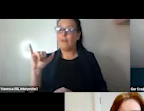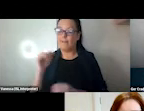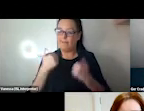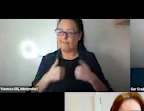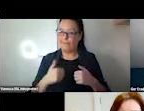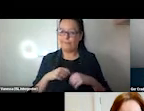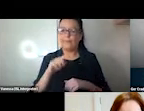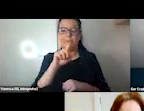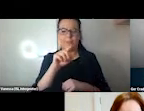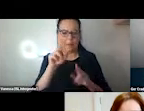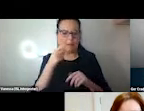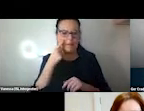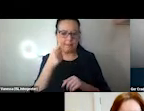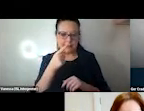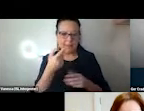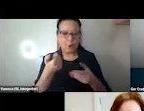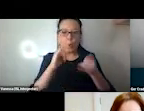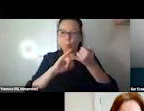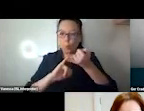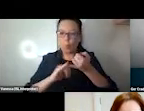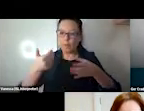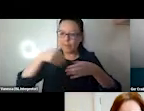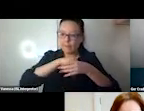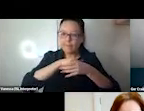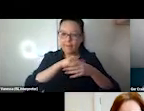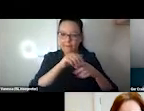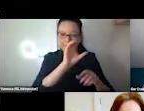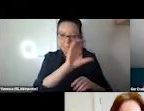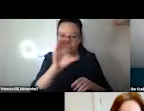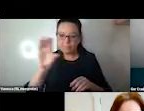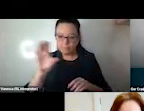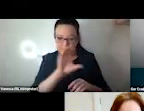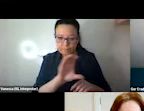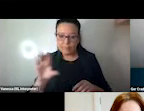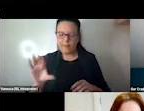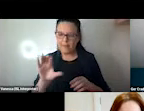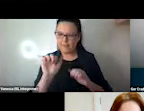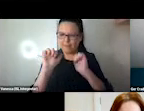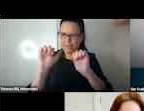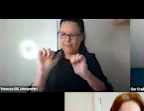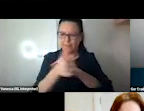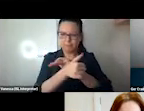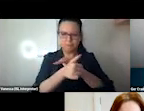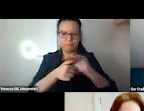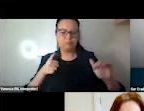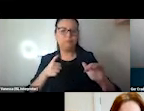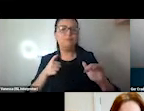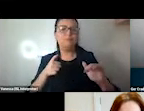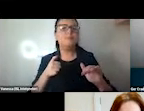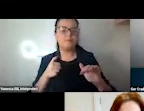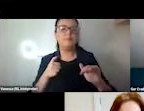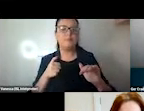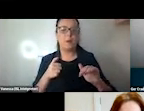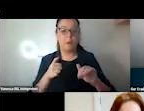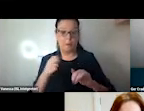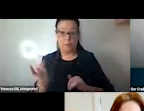the participants and the hardworking individuals bringing their expertise, both